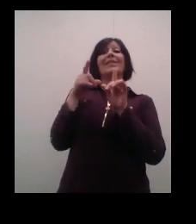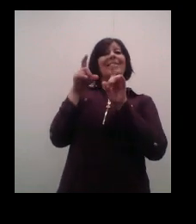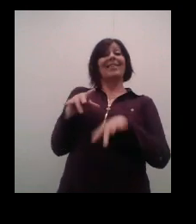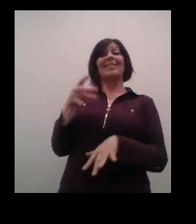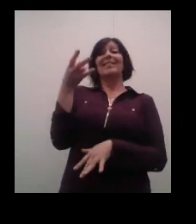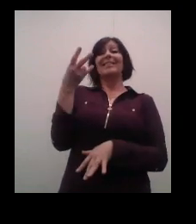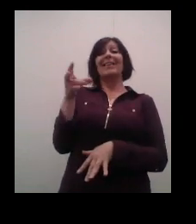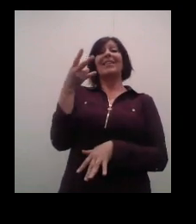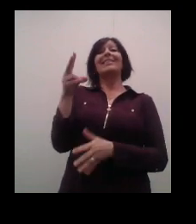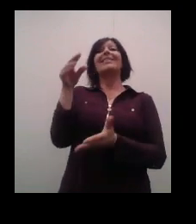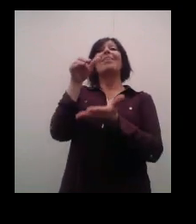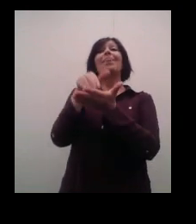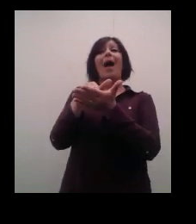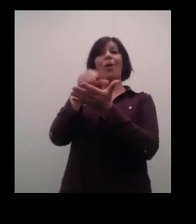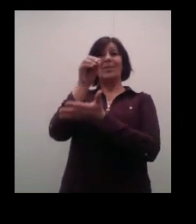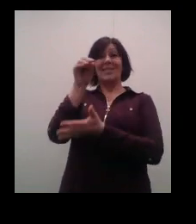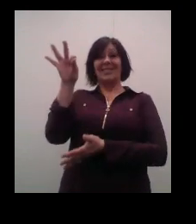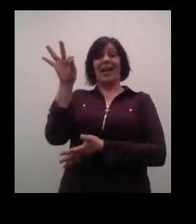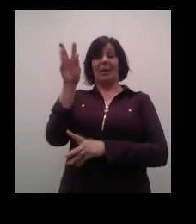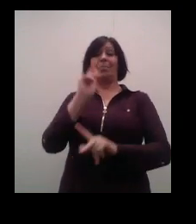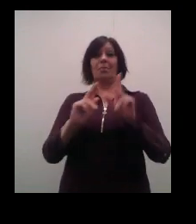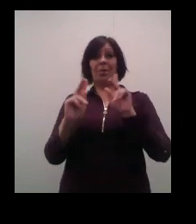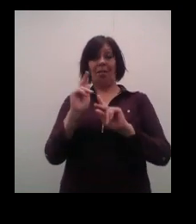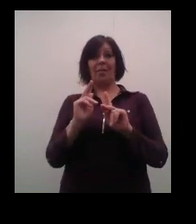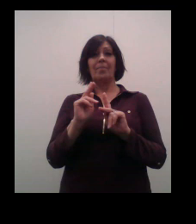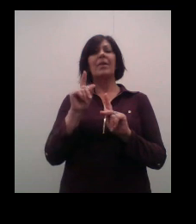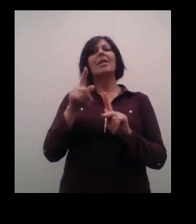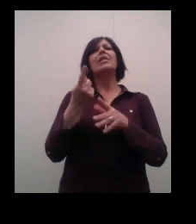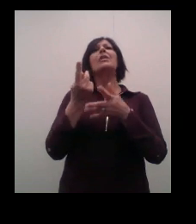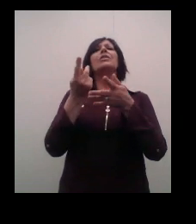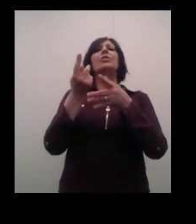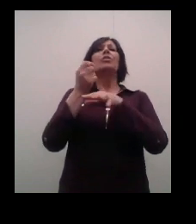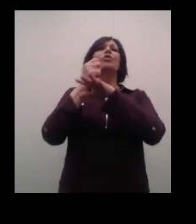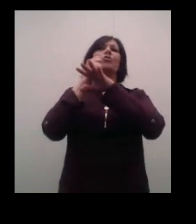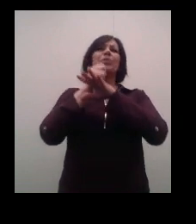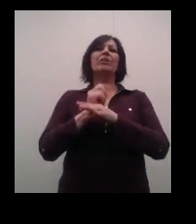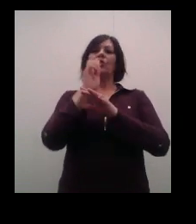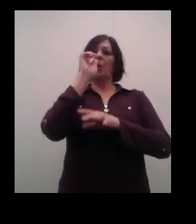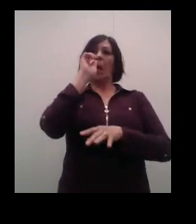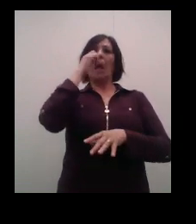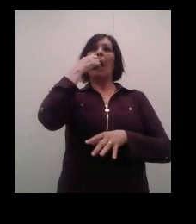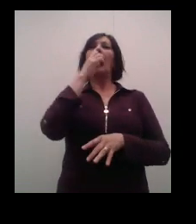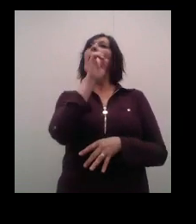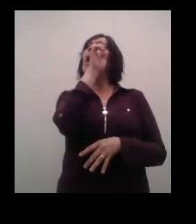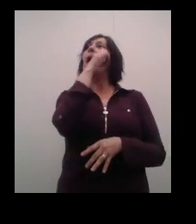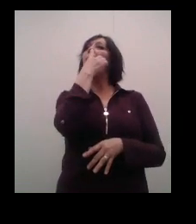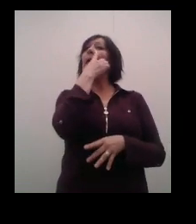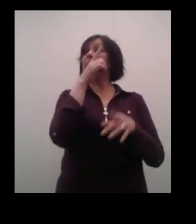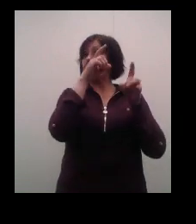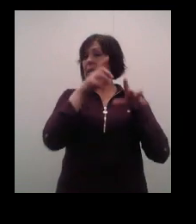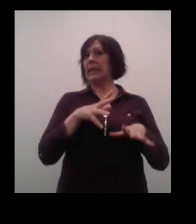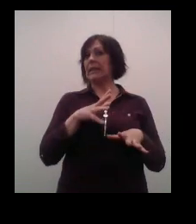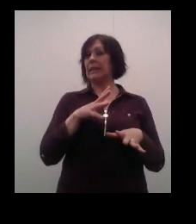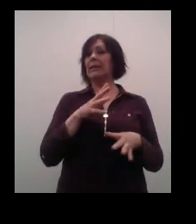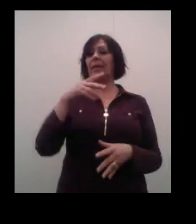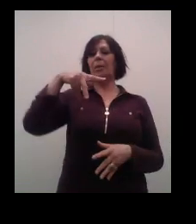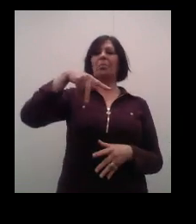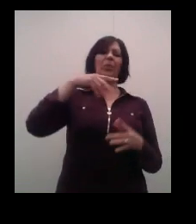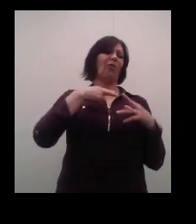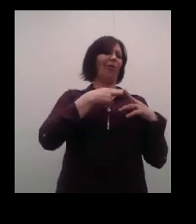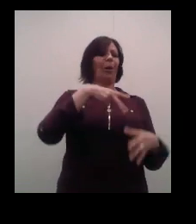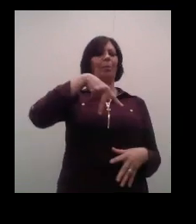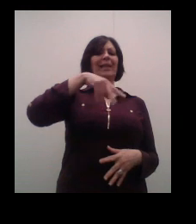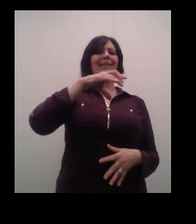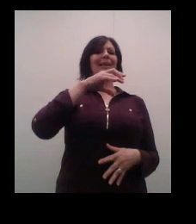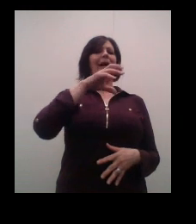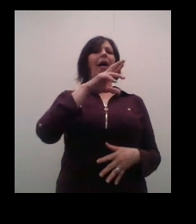17,009 that have been tested. These are the traditional nasal swab case tests we're talking about, the PCR tests.